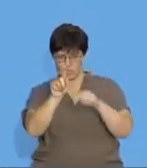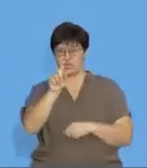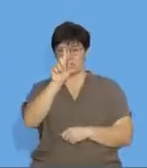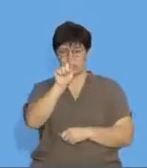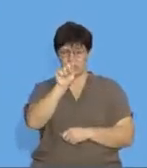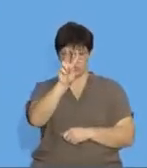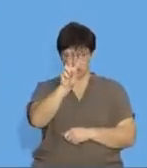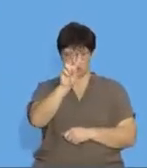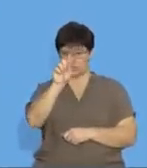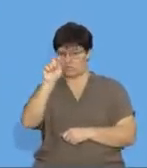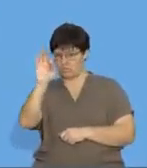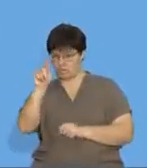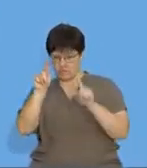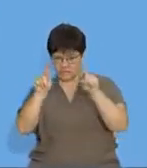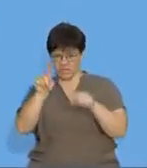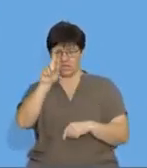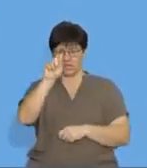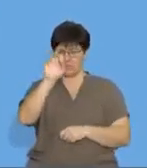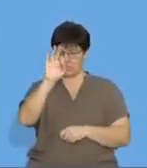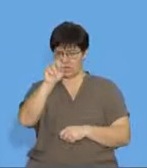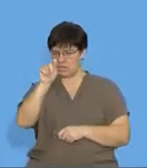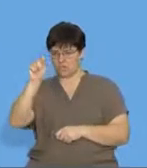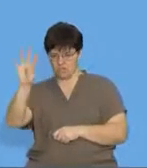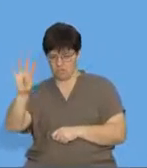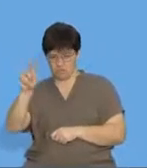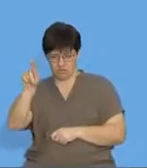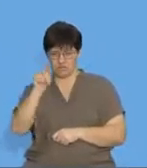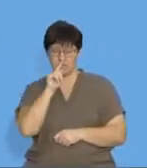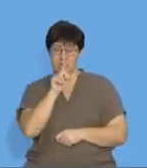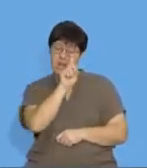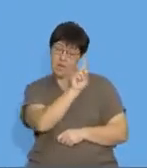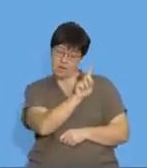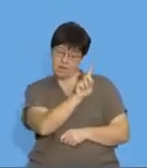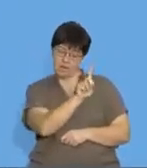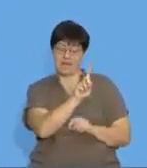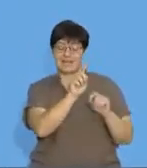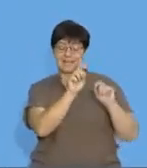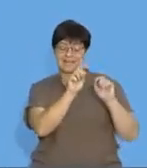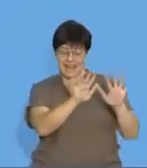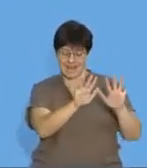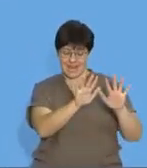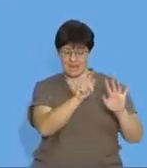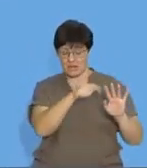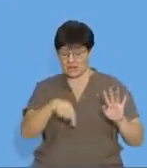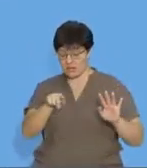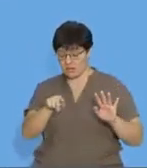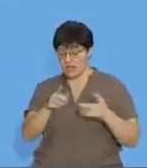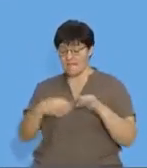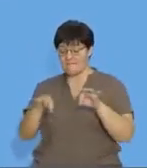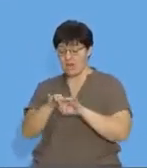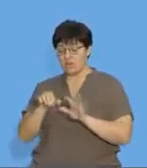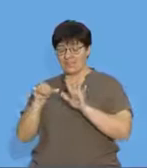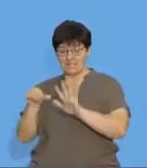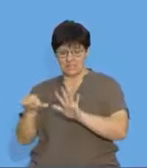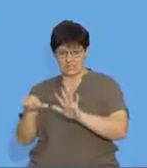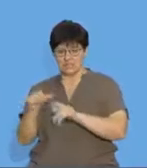term 4. From term 1, which has a value of 10, going to term 2, which has a value of